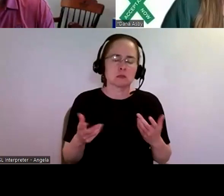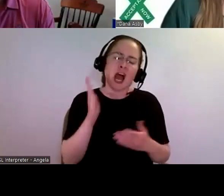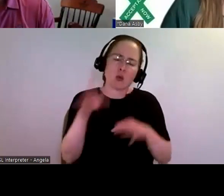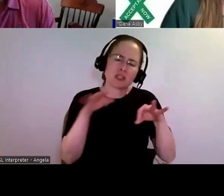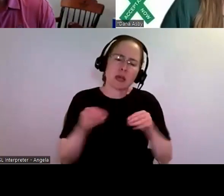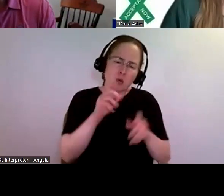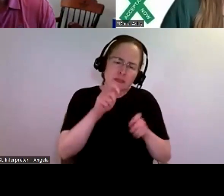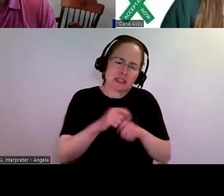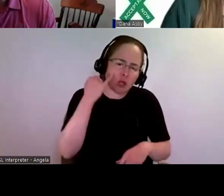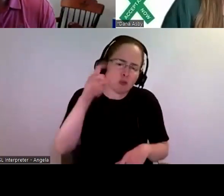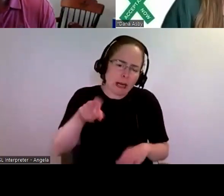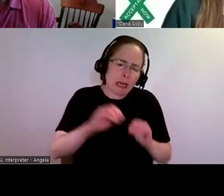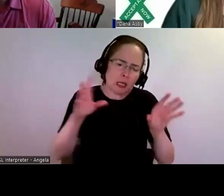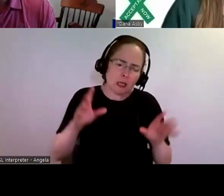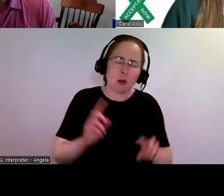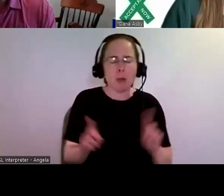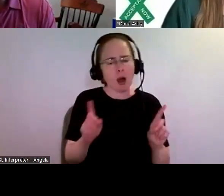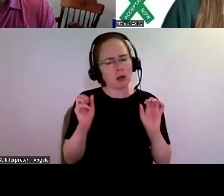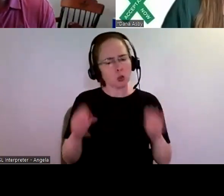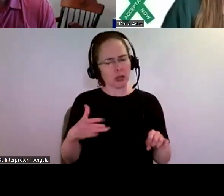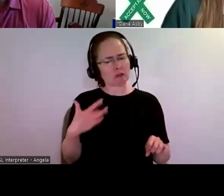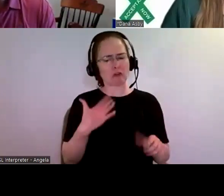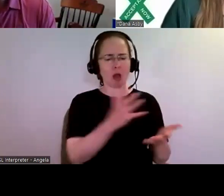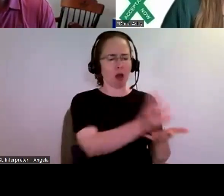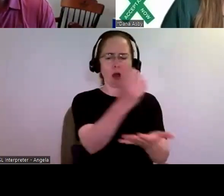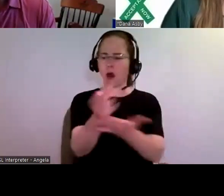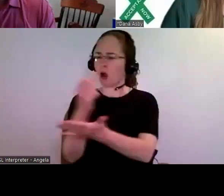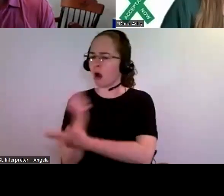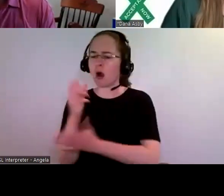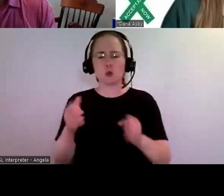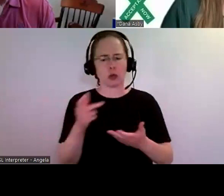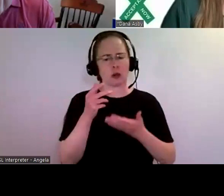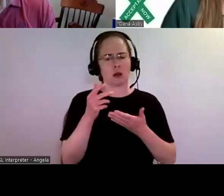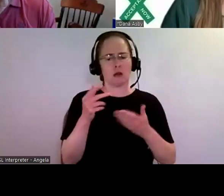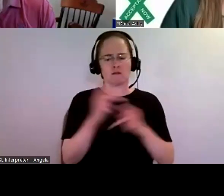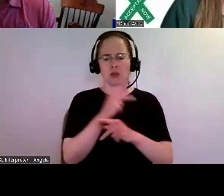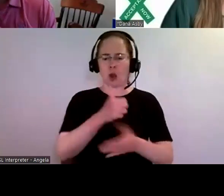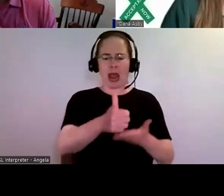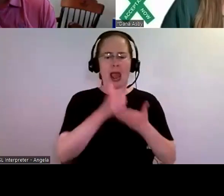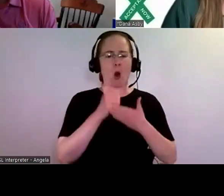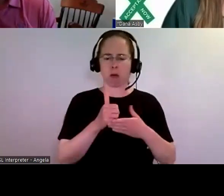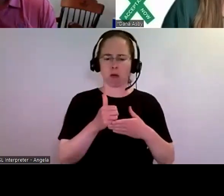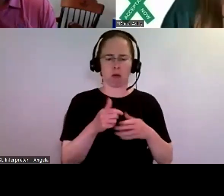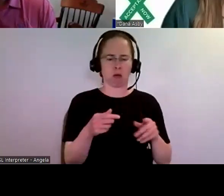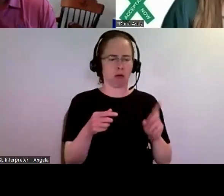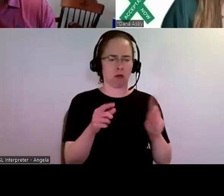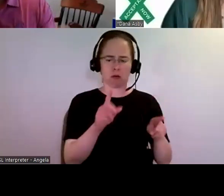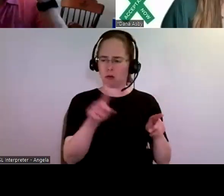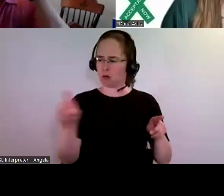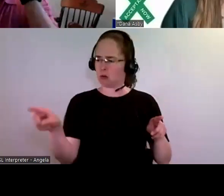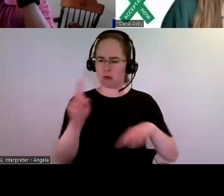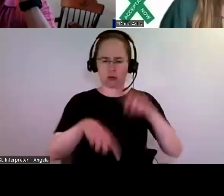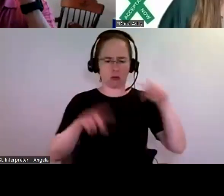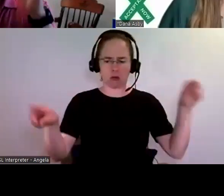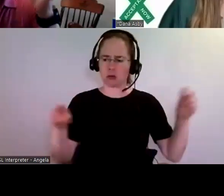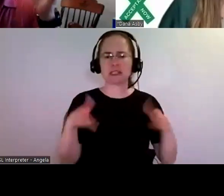but then you can feel like you can get your loved one help from multiple different places and multiple